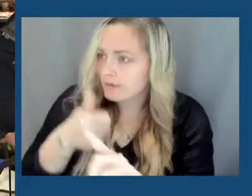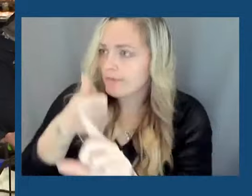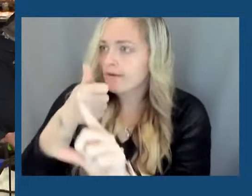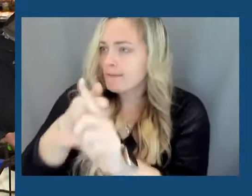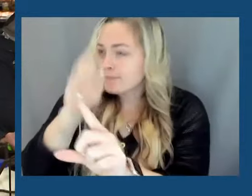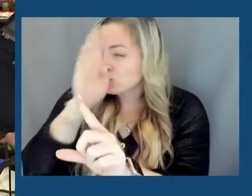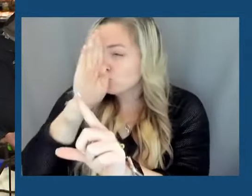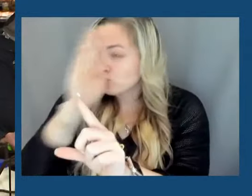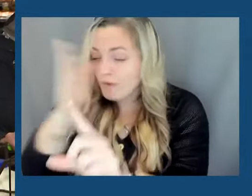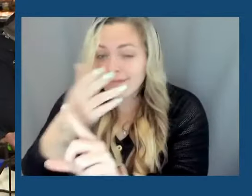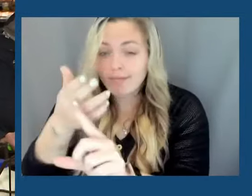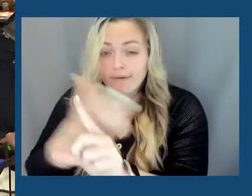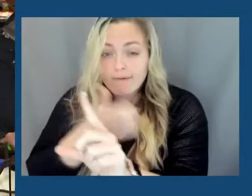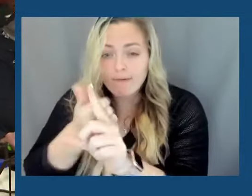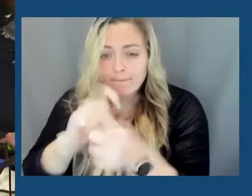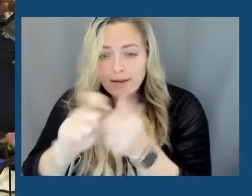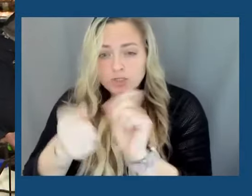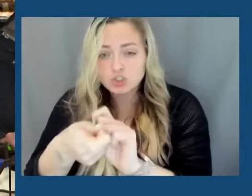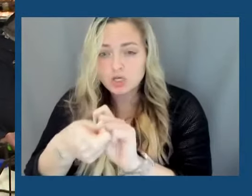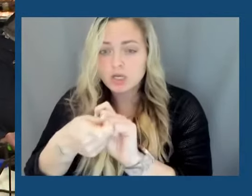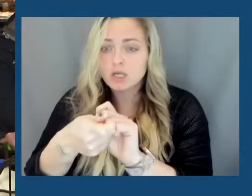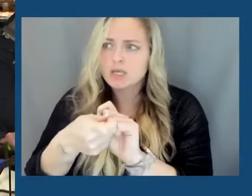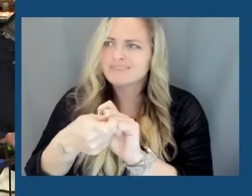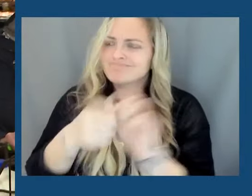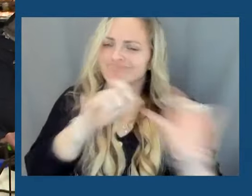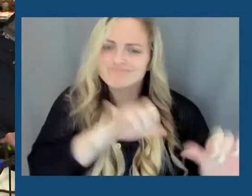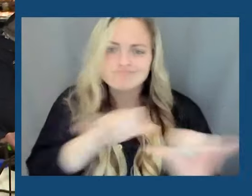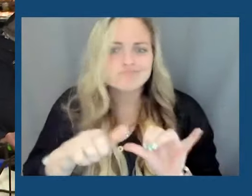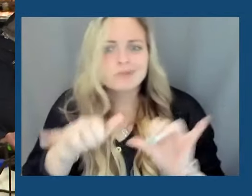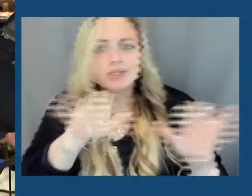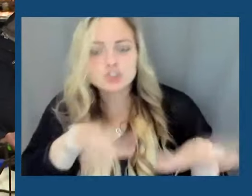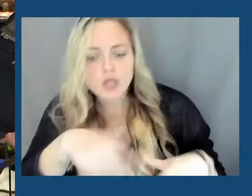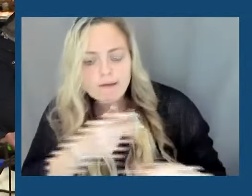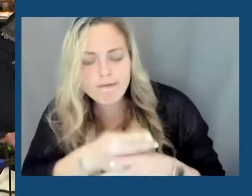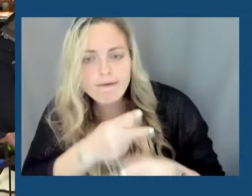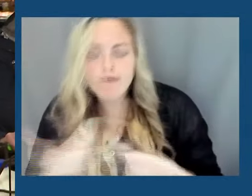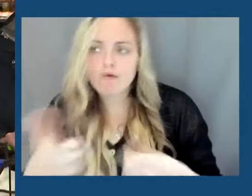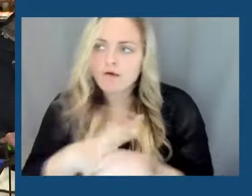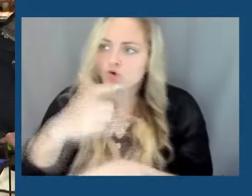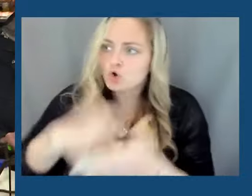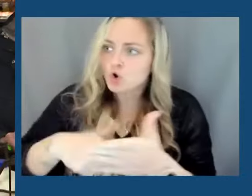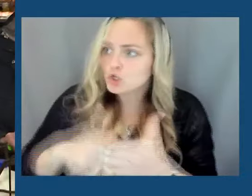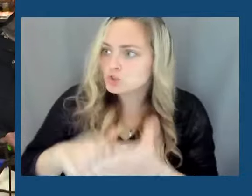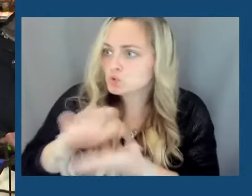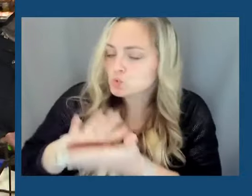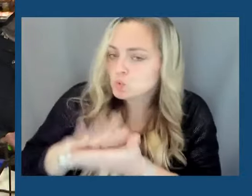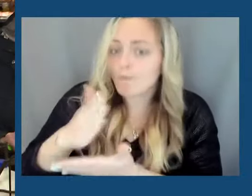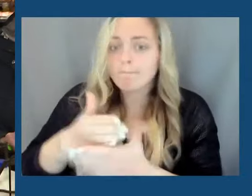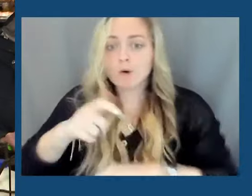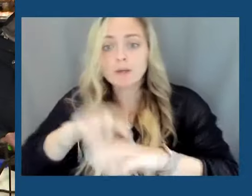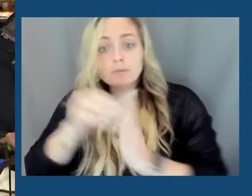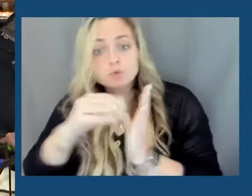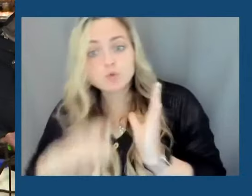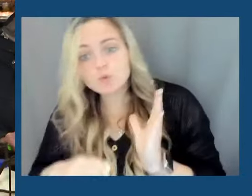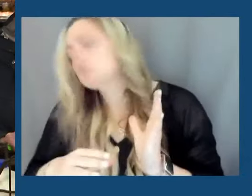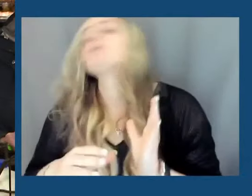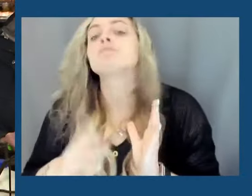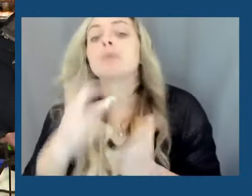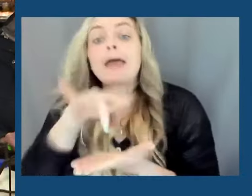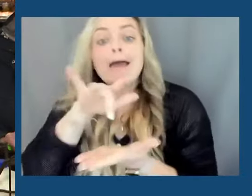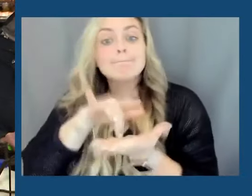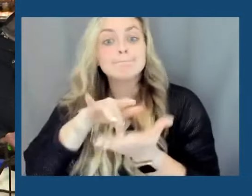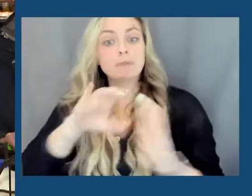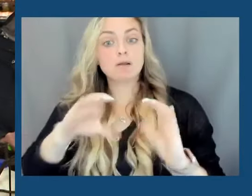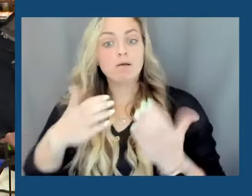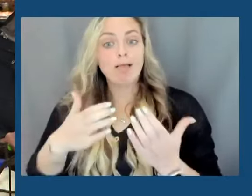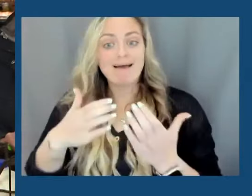addition to what we've done for childcare and covering tuition costs for part-time students and the middle class tax cut